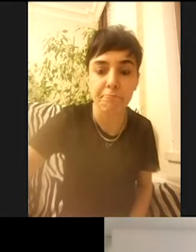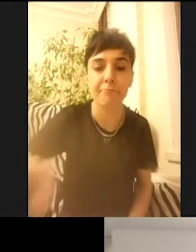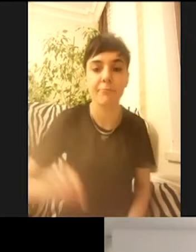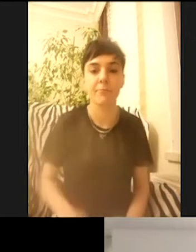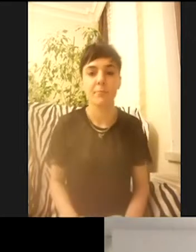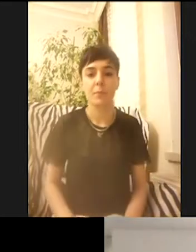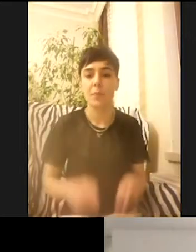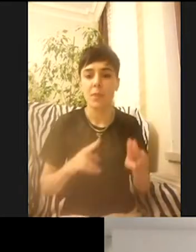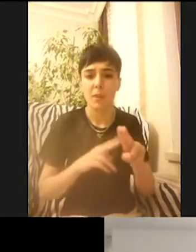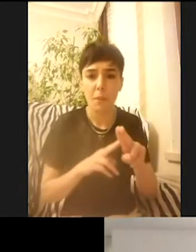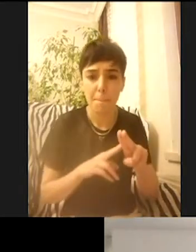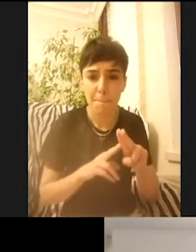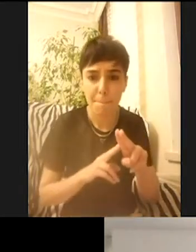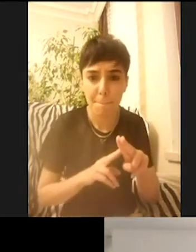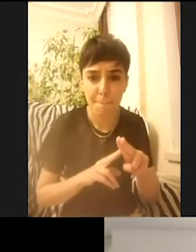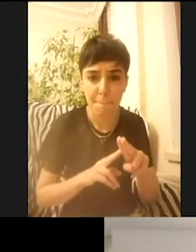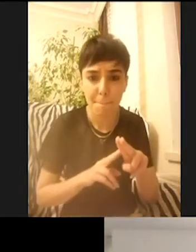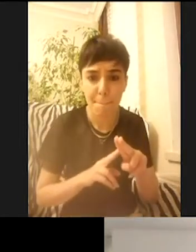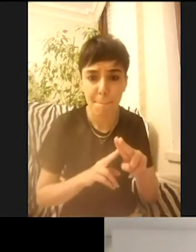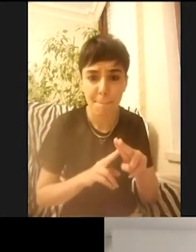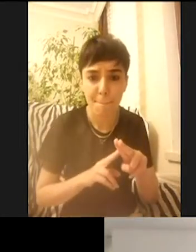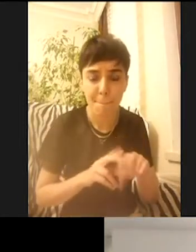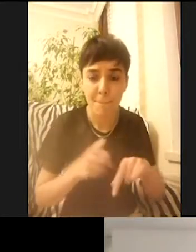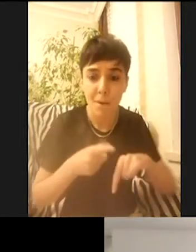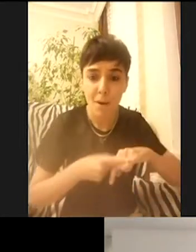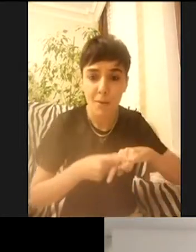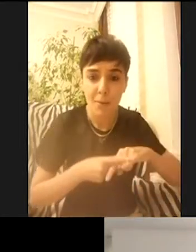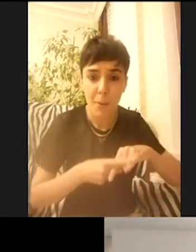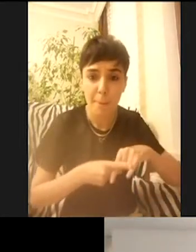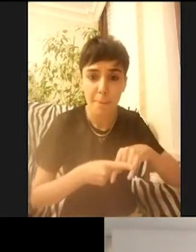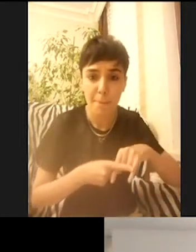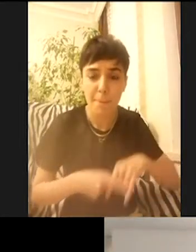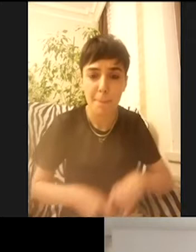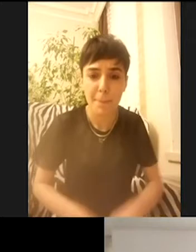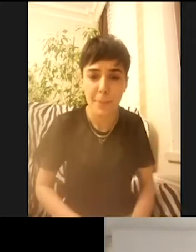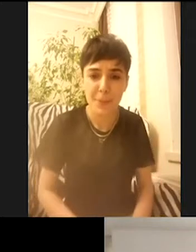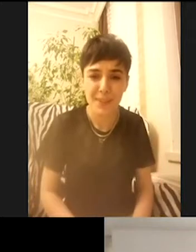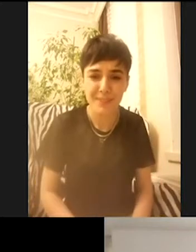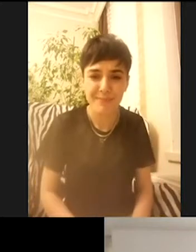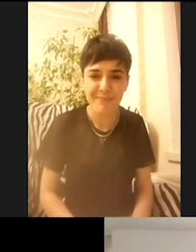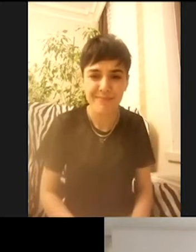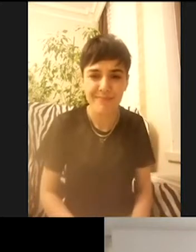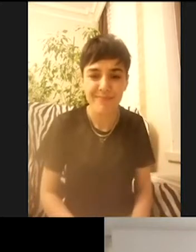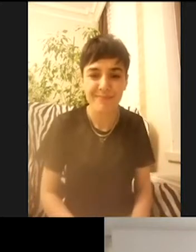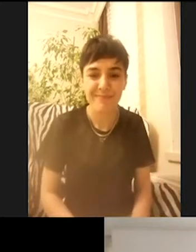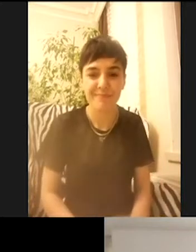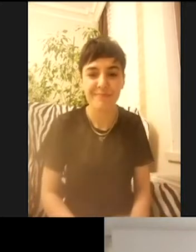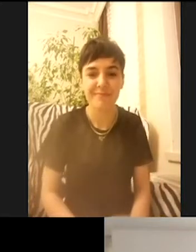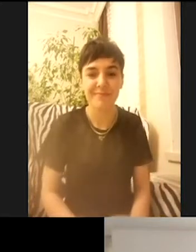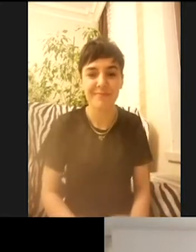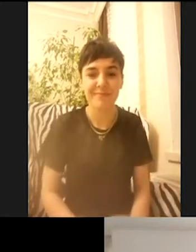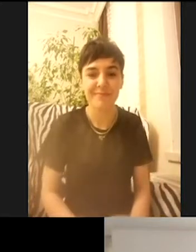Hala Namer. It feels so official. It's like I'm reading names on a commemoration. Yeah. Sorry for that. Okay. Sadika